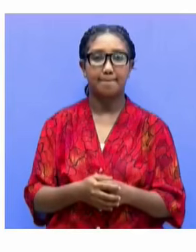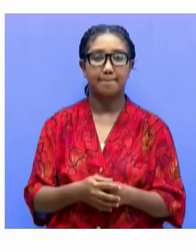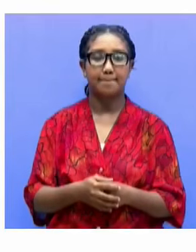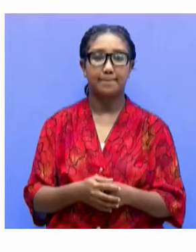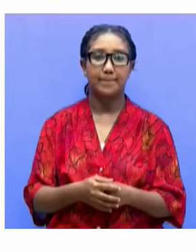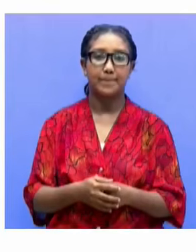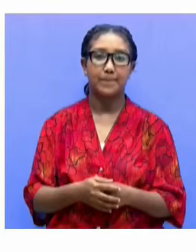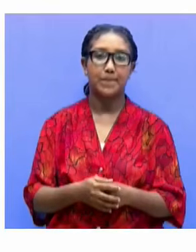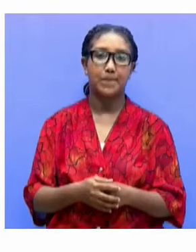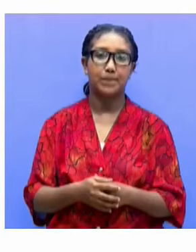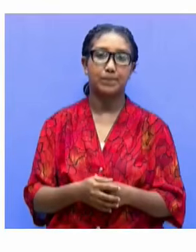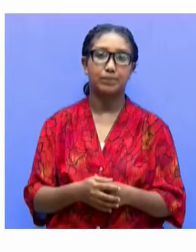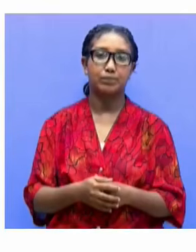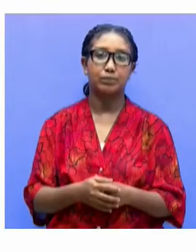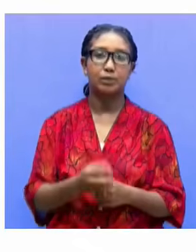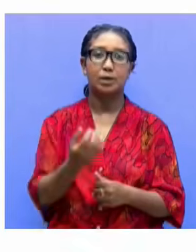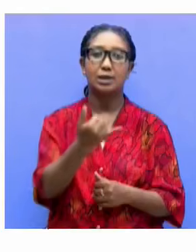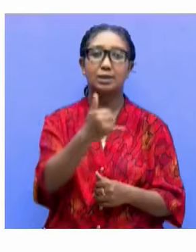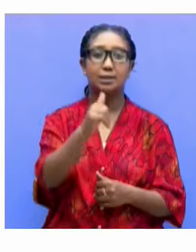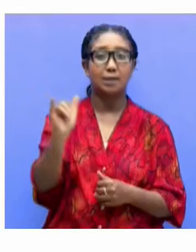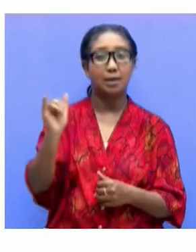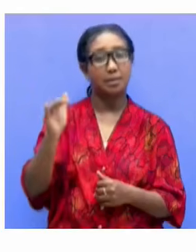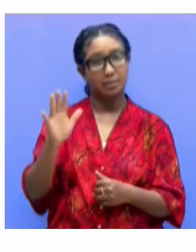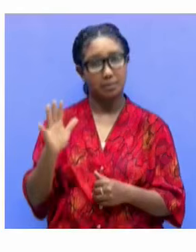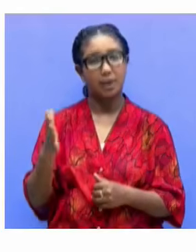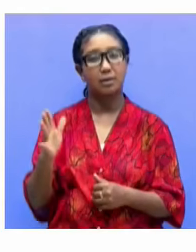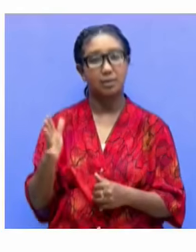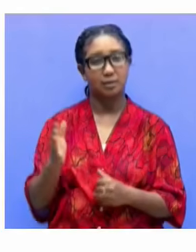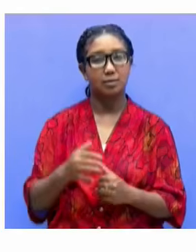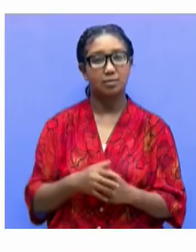okay, they may